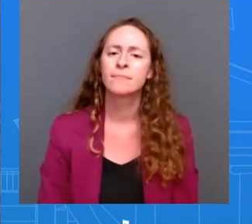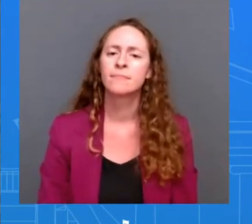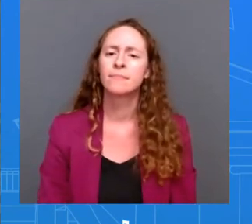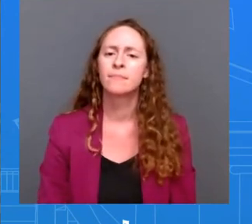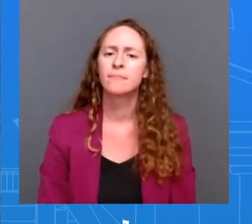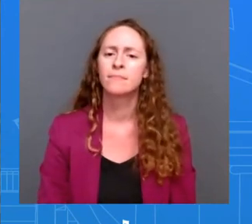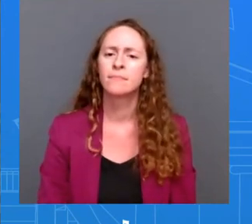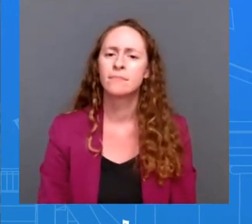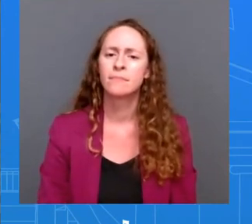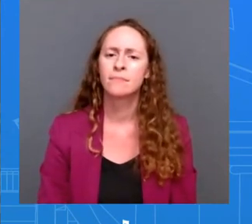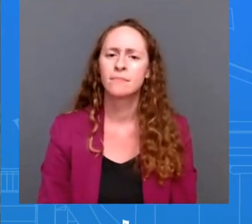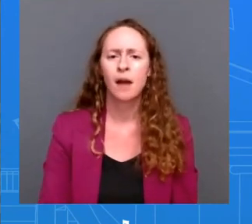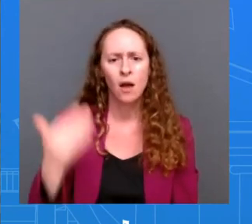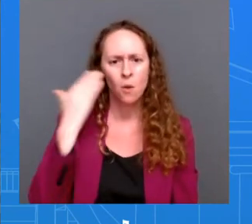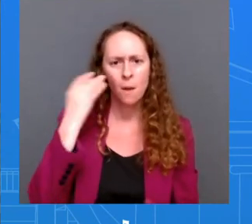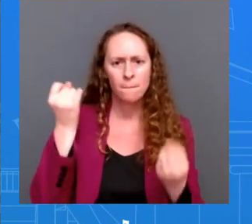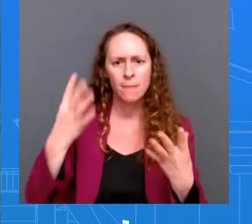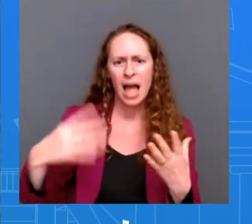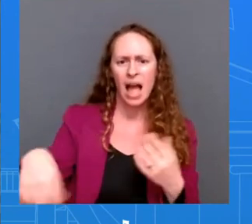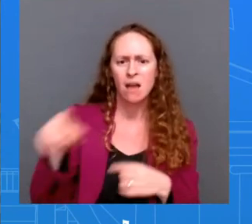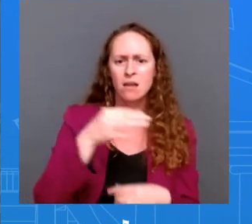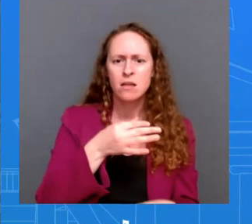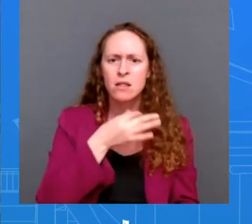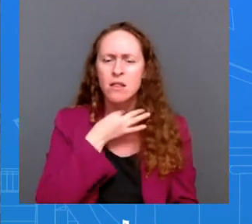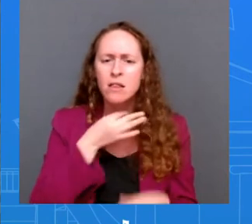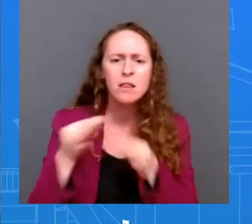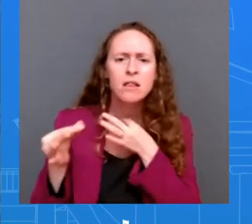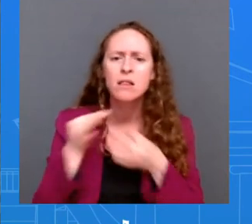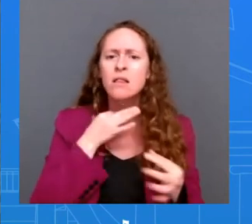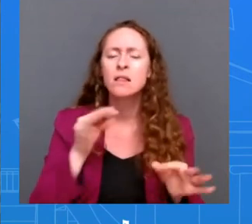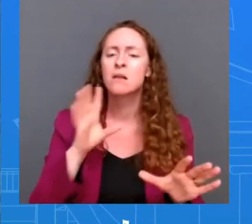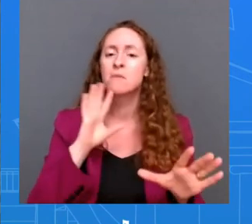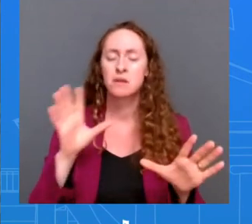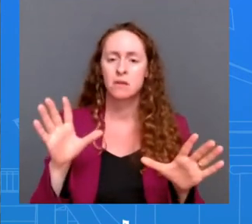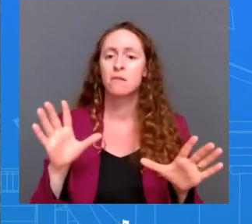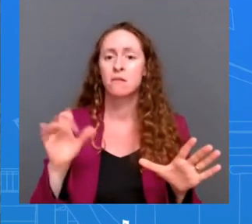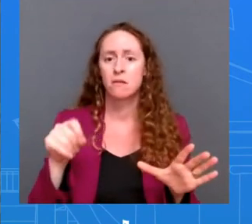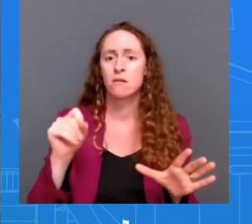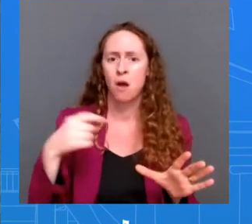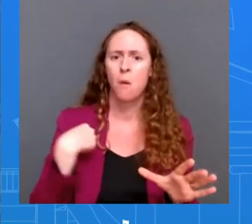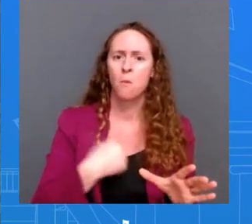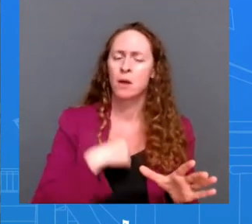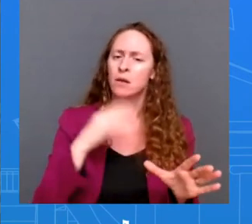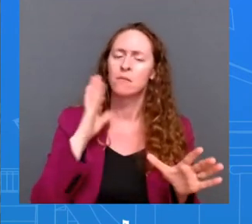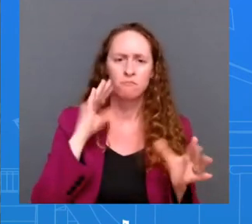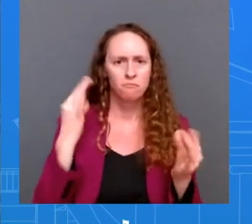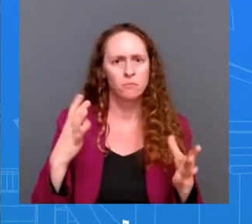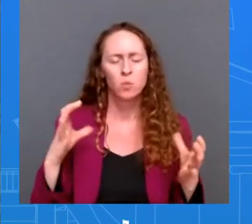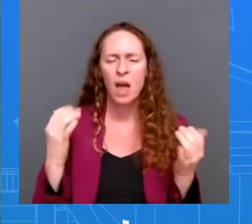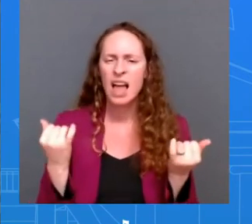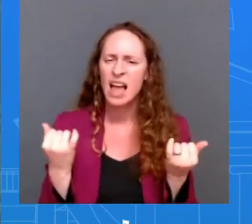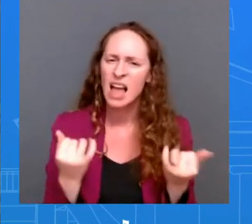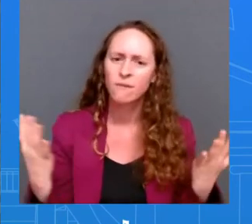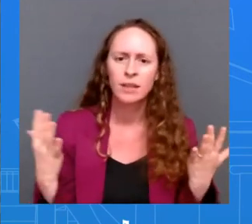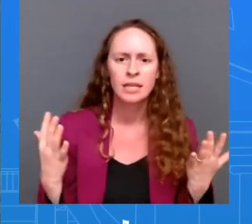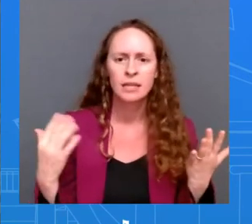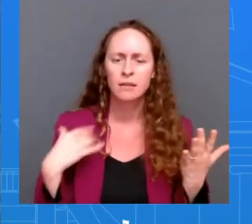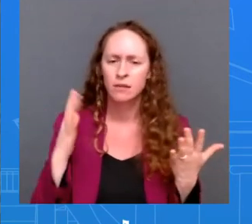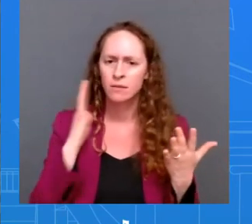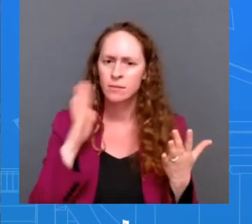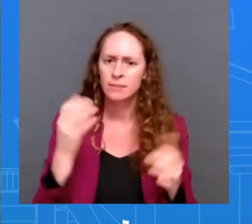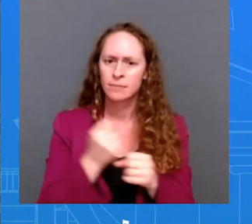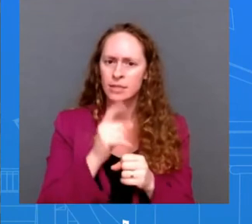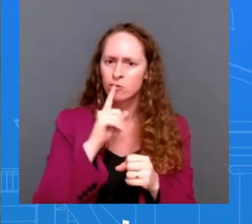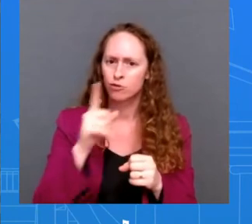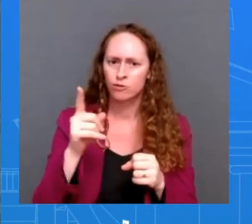can to end this outbreak. That is our commitment, and that's what we're going to make sure that we